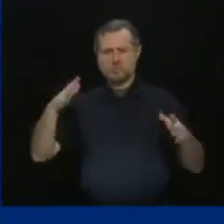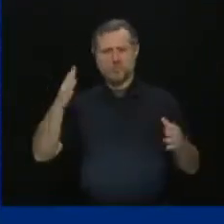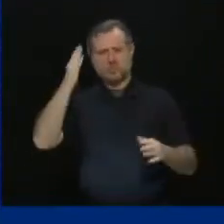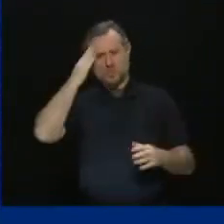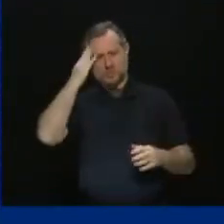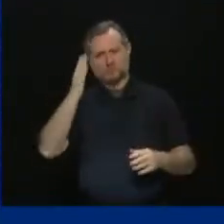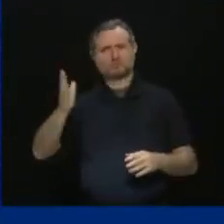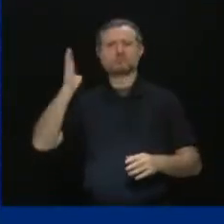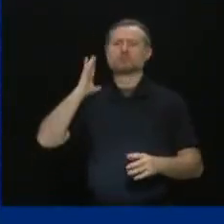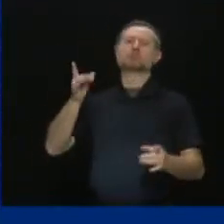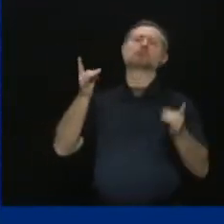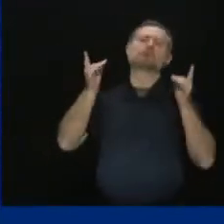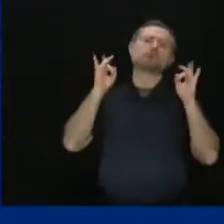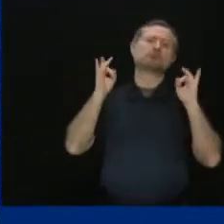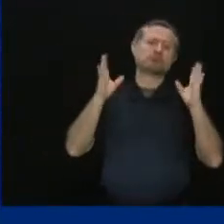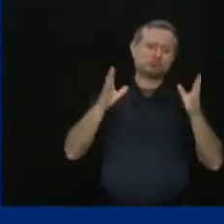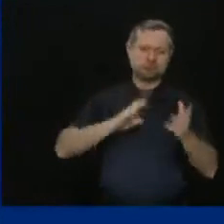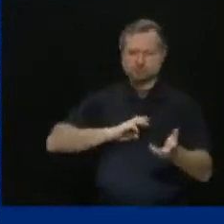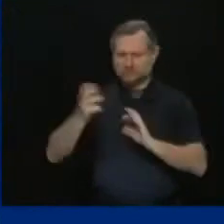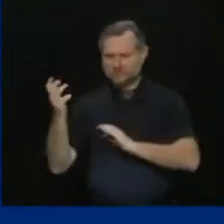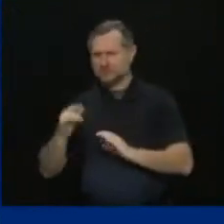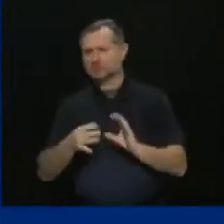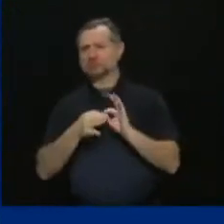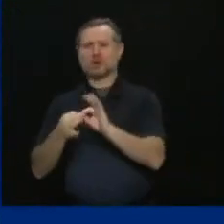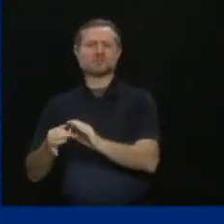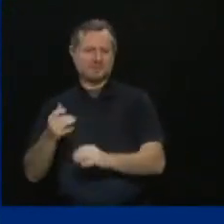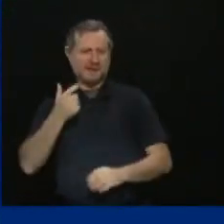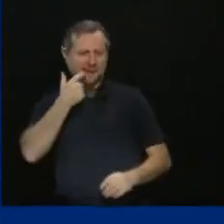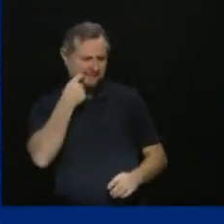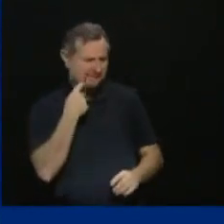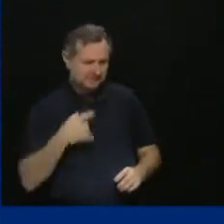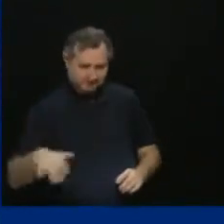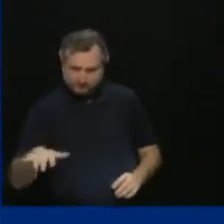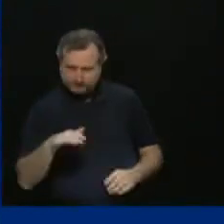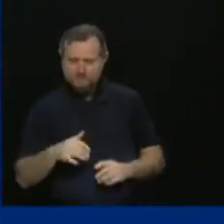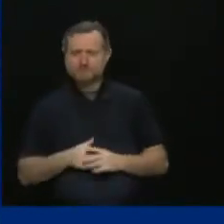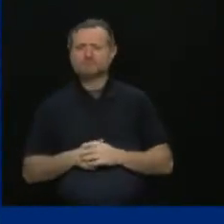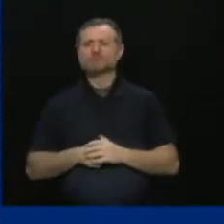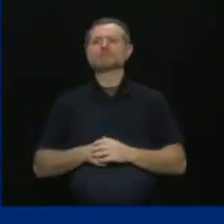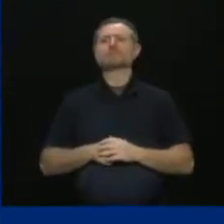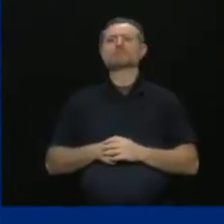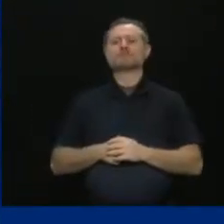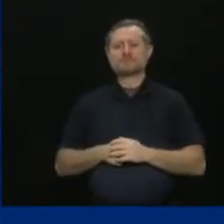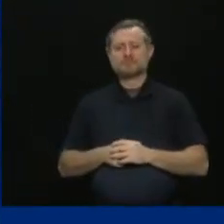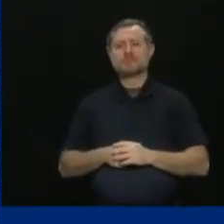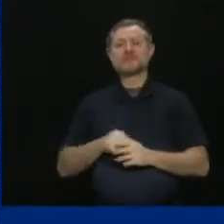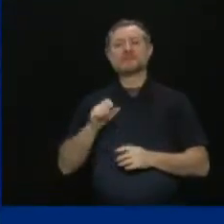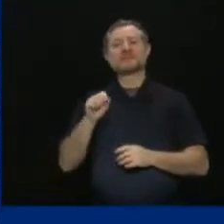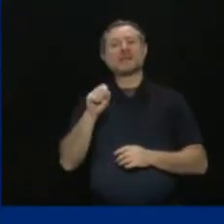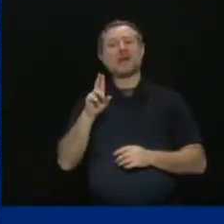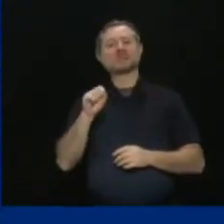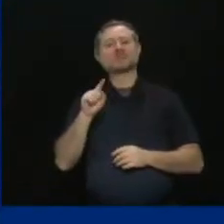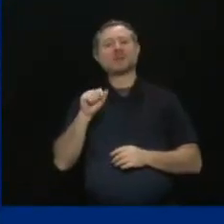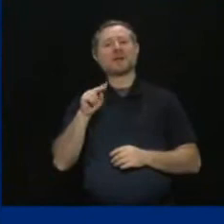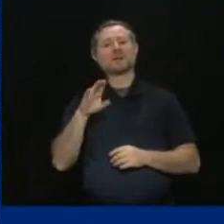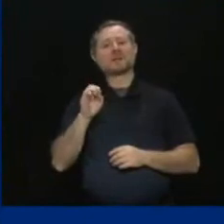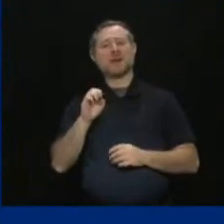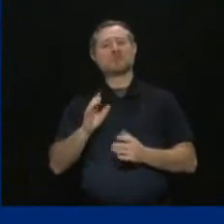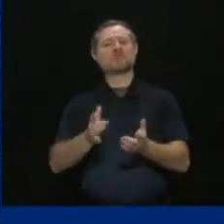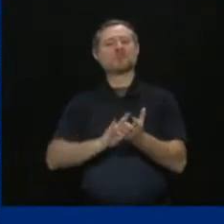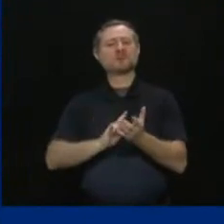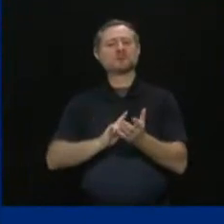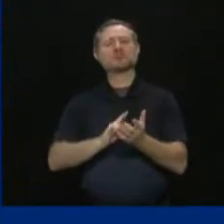before with respect to the addiction and opiate substance abuse and the number of people succumbing to